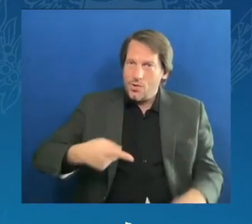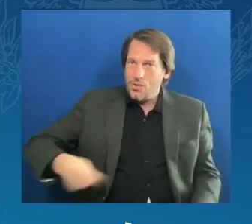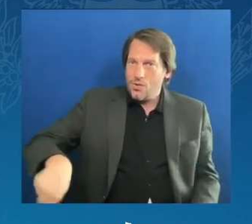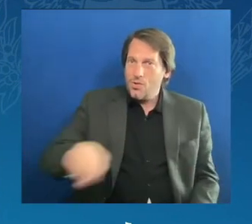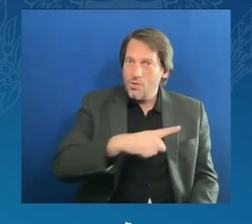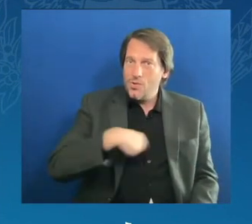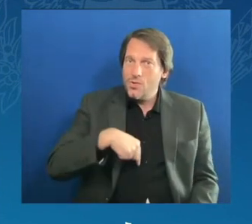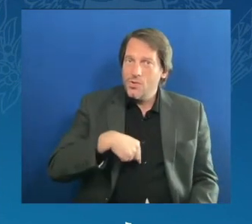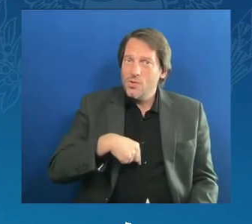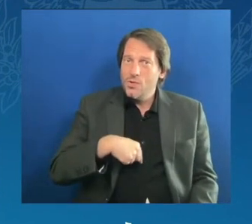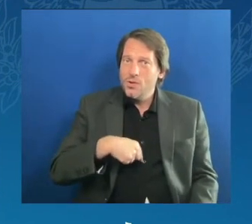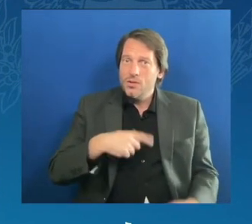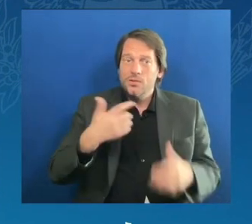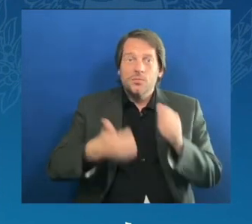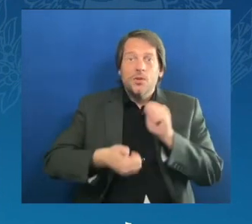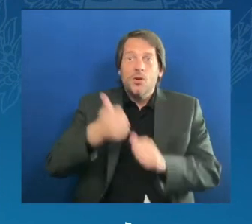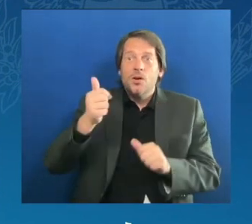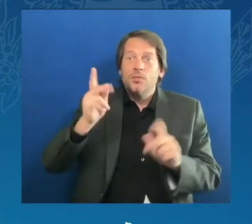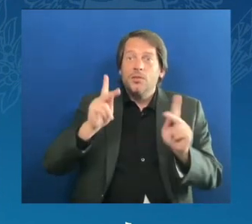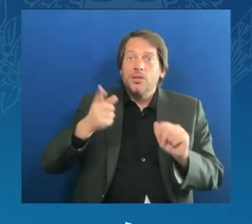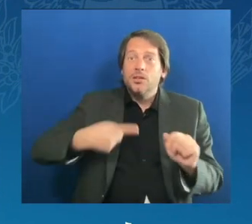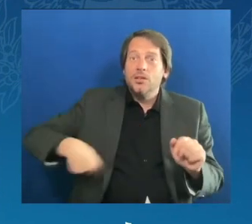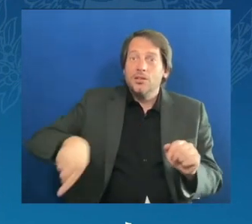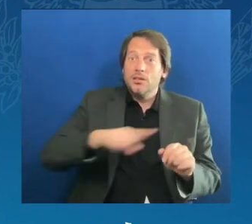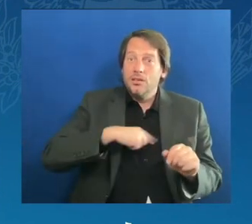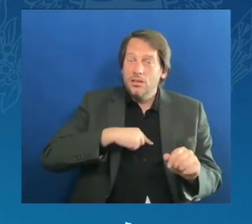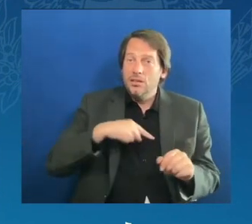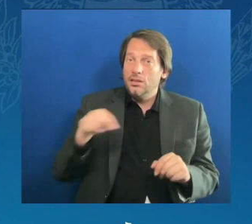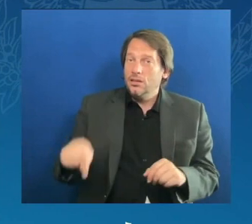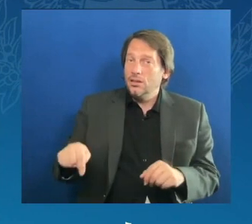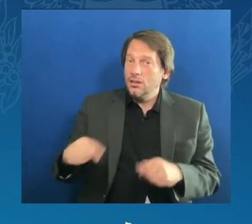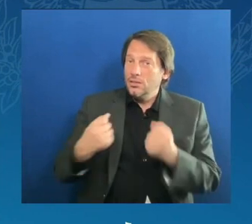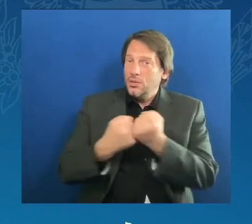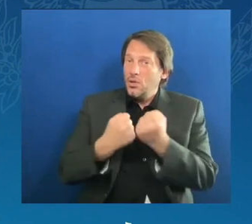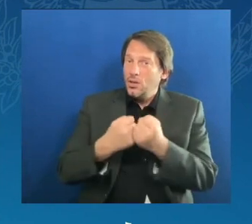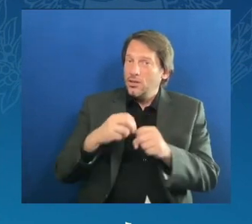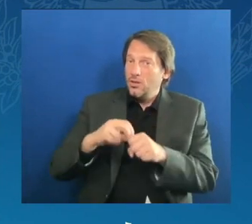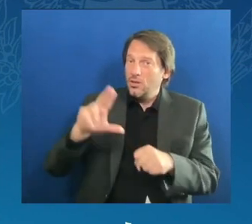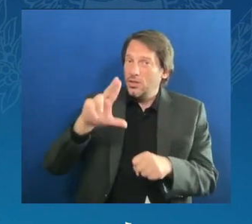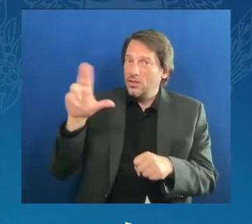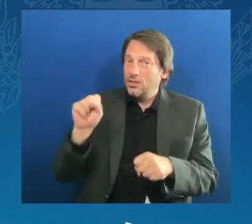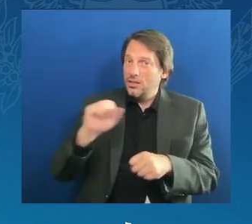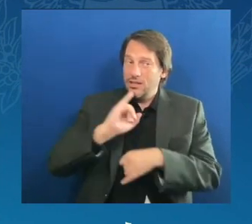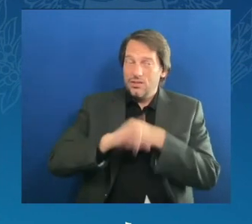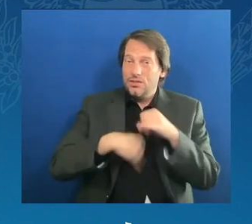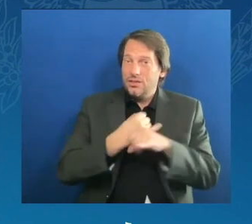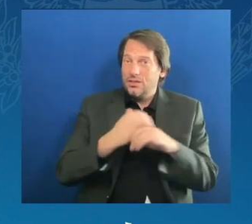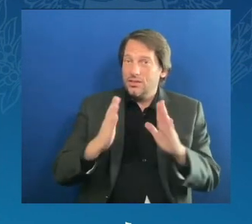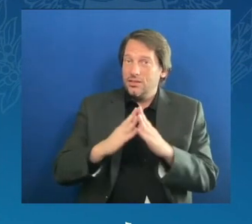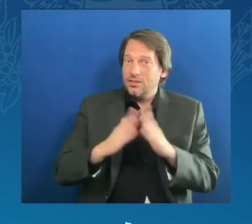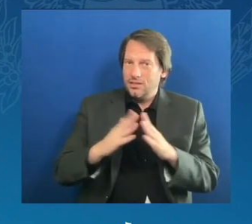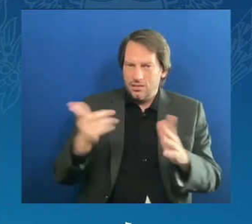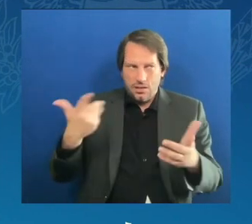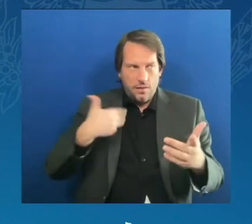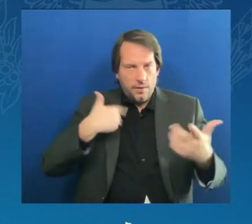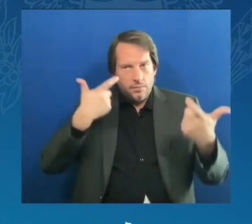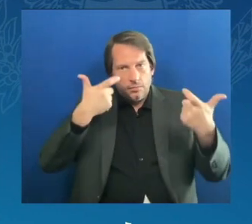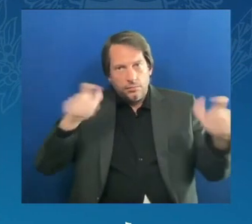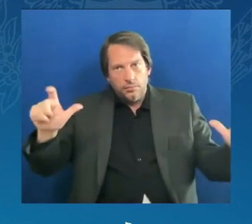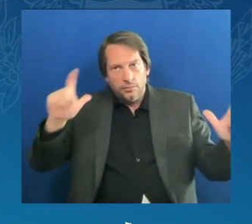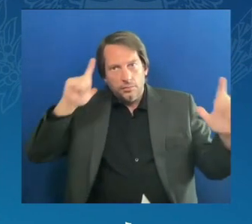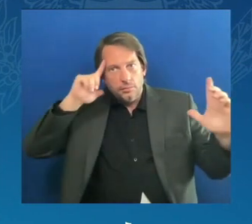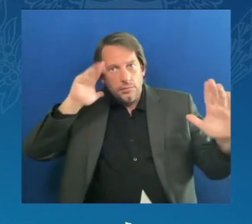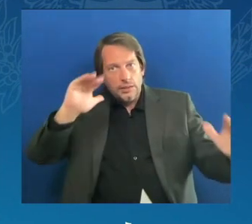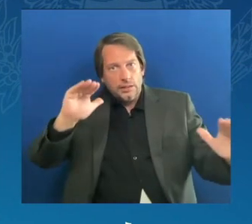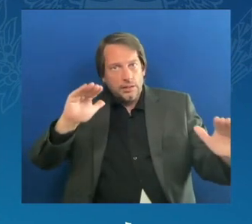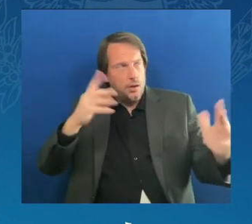States and in the international community have great expectations for what can be achieved in Guatemala in the next few years.